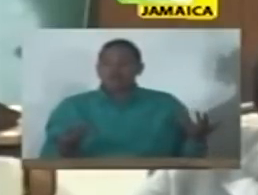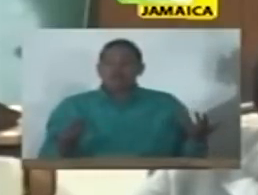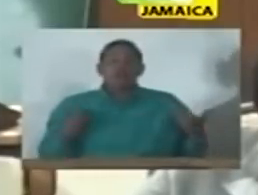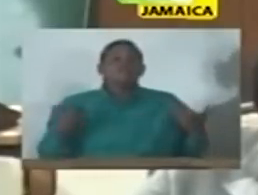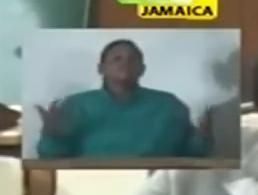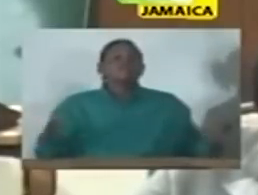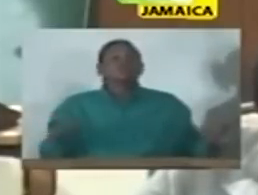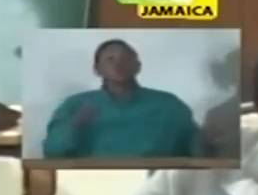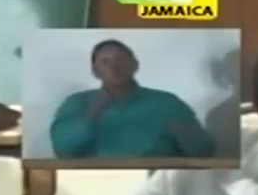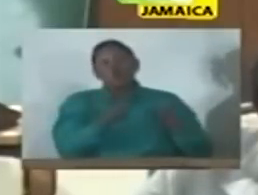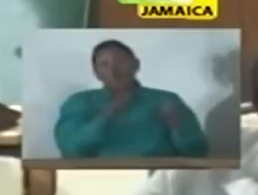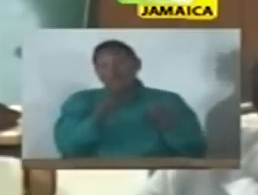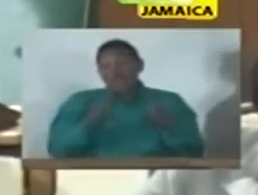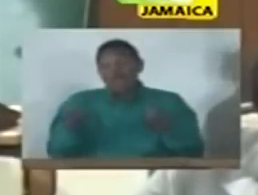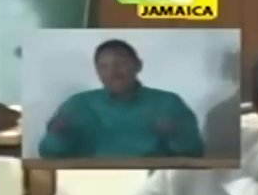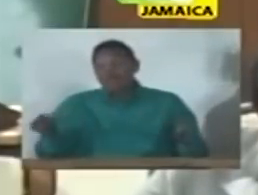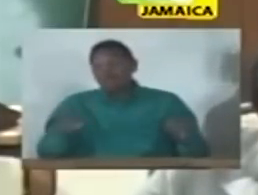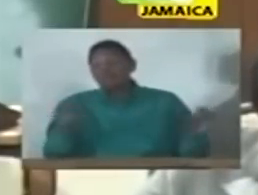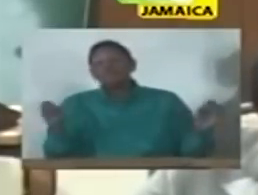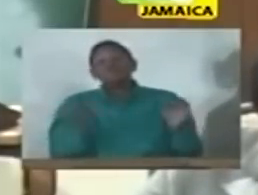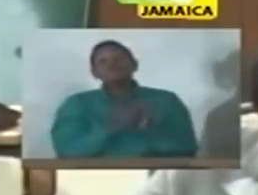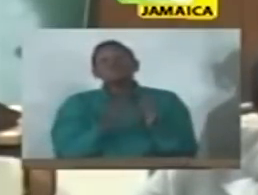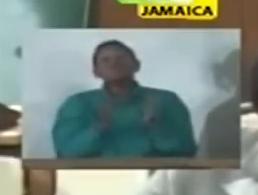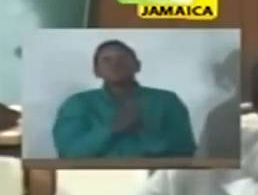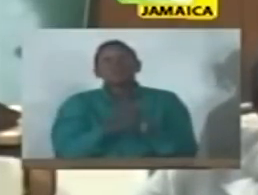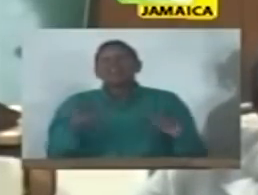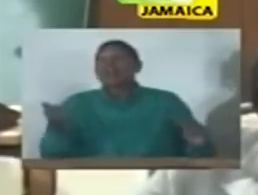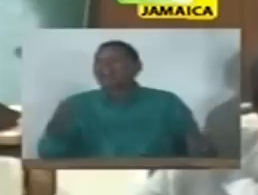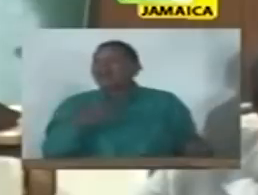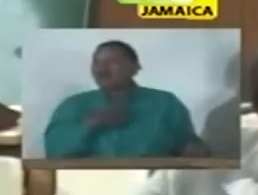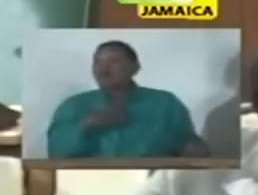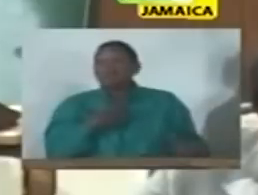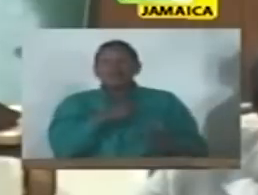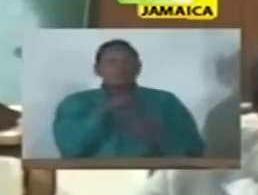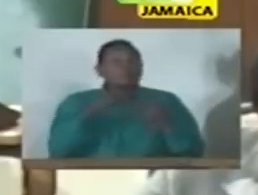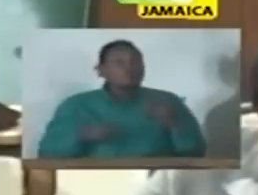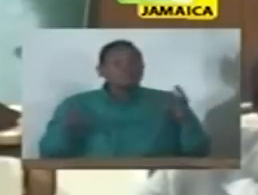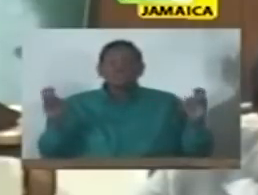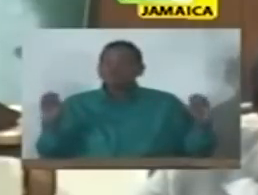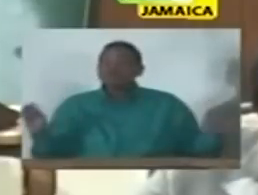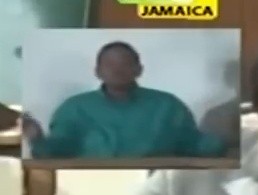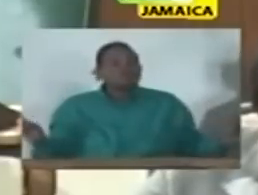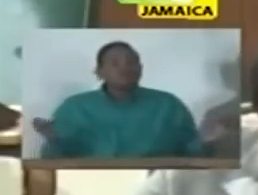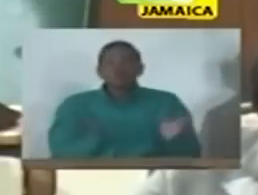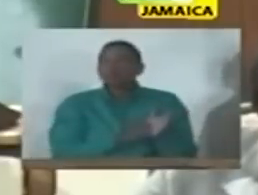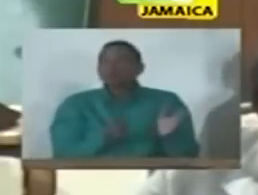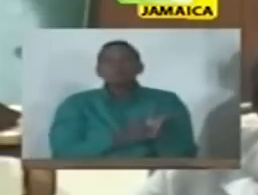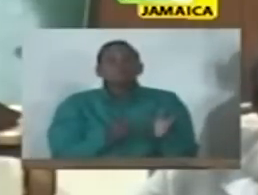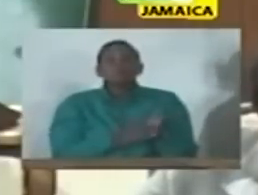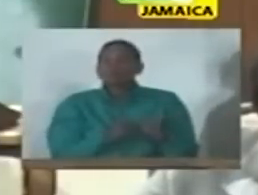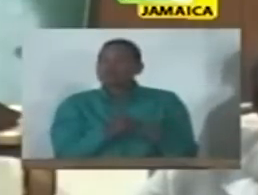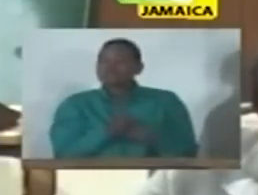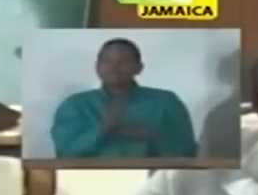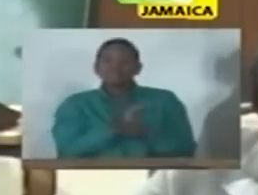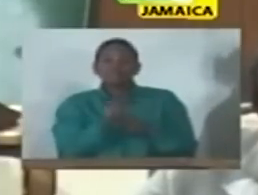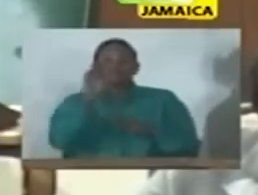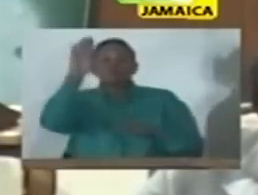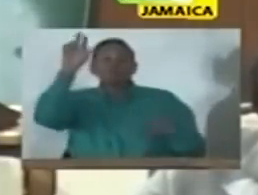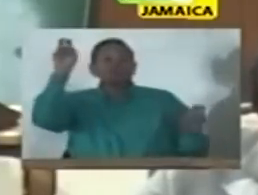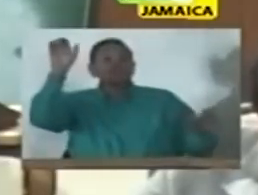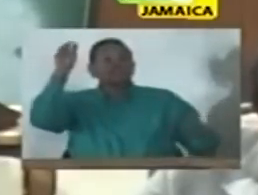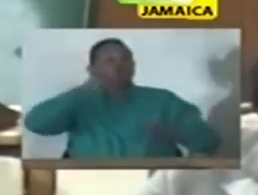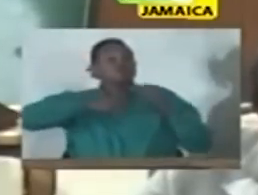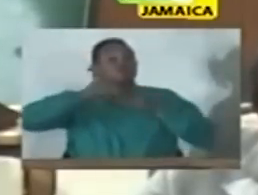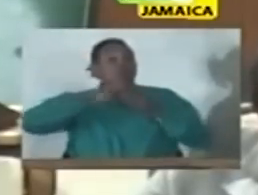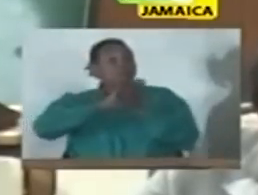stated earlier, there's no record of any complaint of this matter. The Ministry of Foreign Affairs became aware of